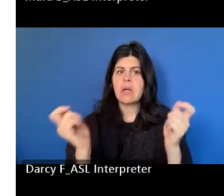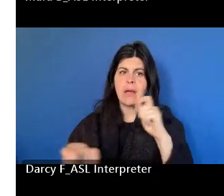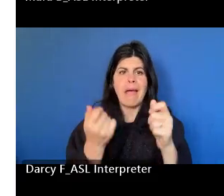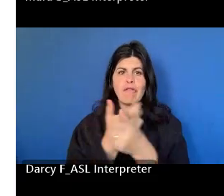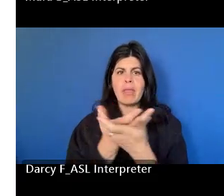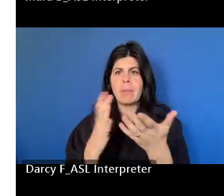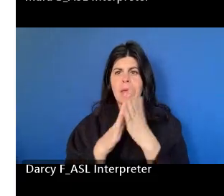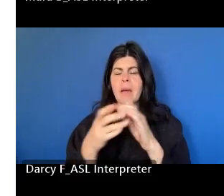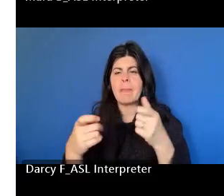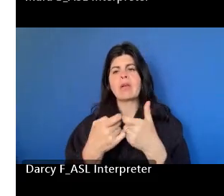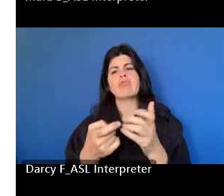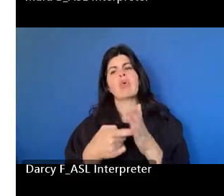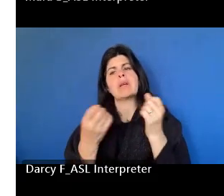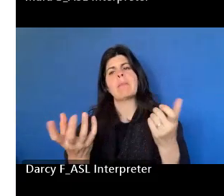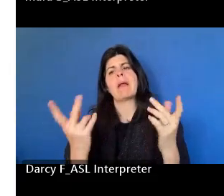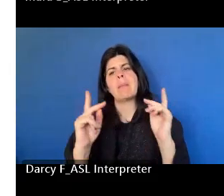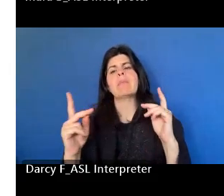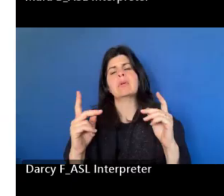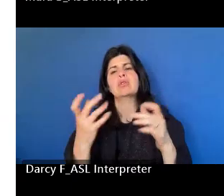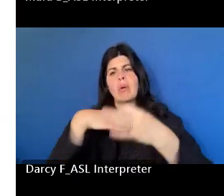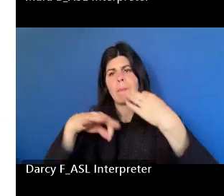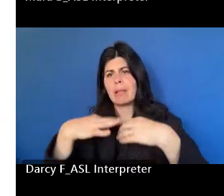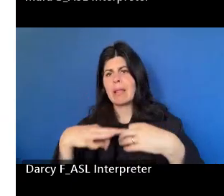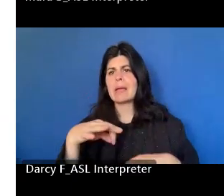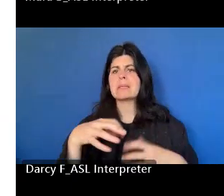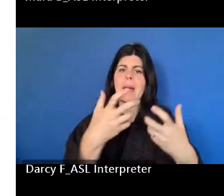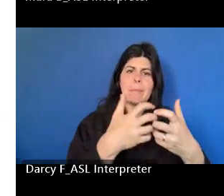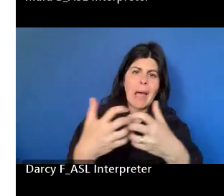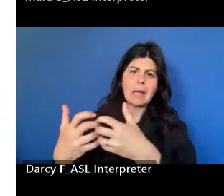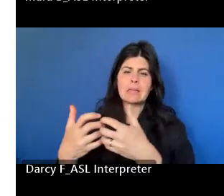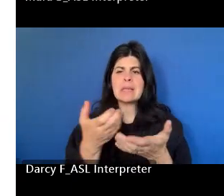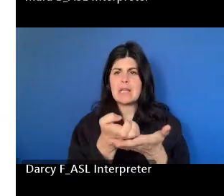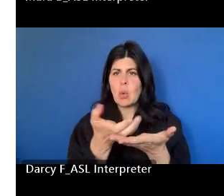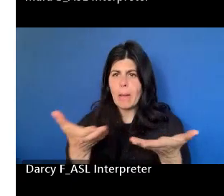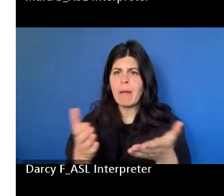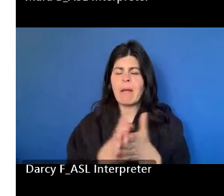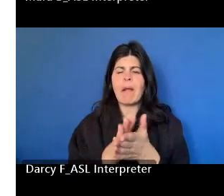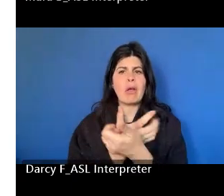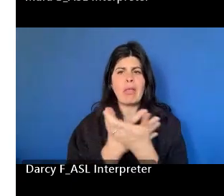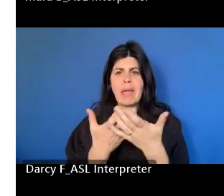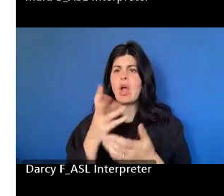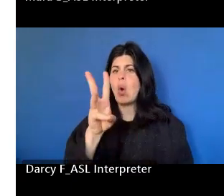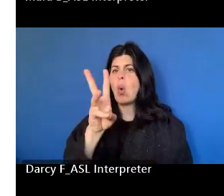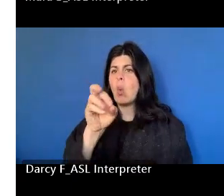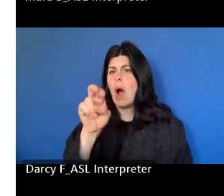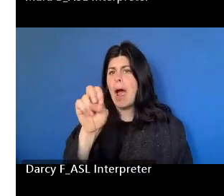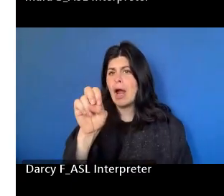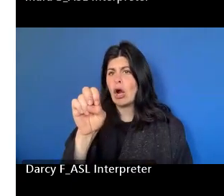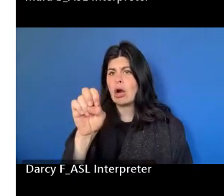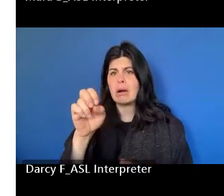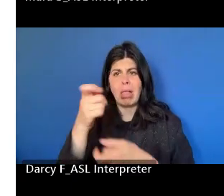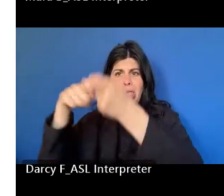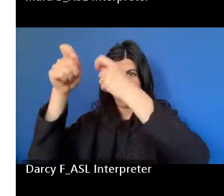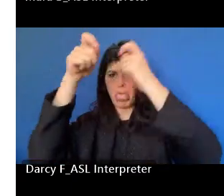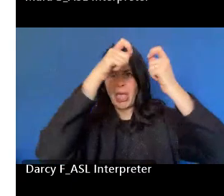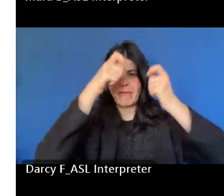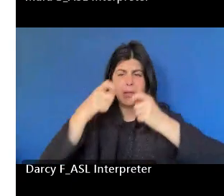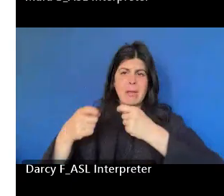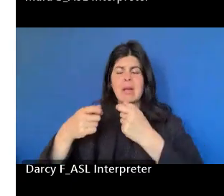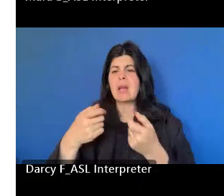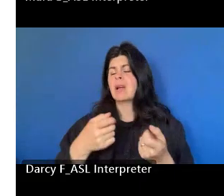require many people to replace appliances, upgrade electrical panels and wiring, and make other costly changes to their homes. That can easily cost thousands of dollars